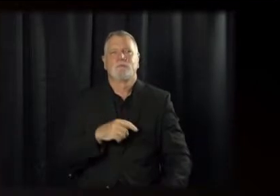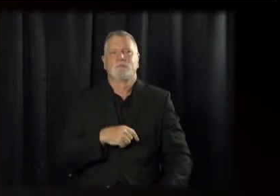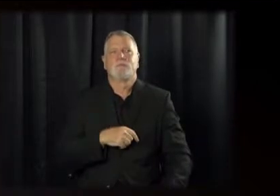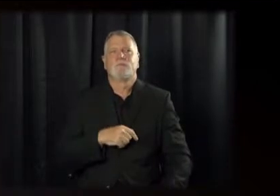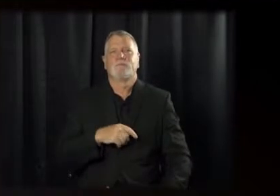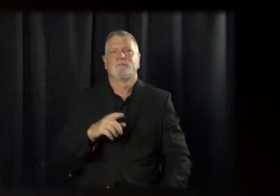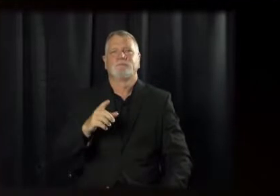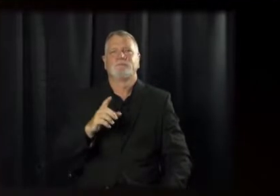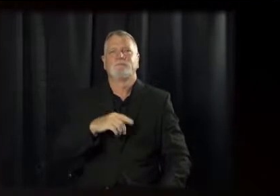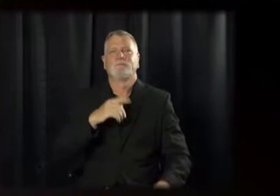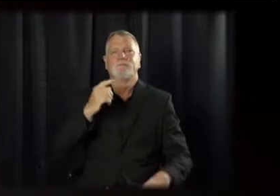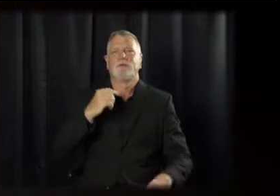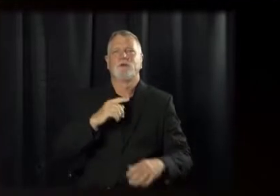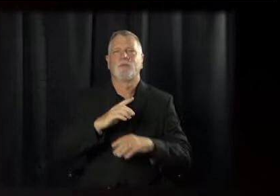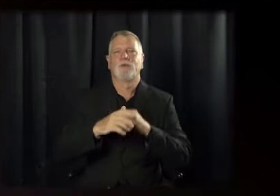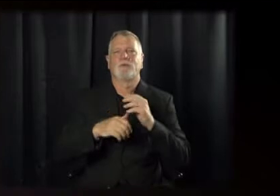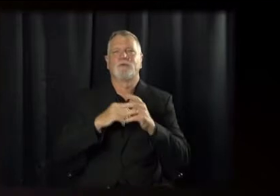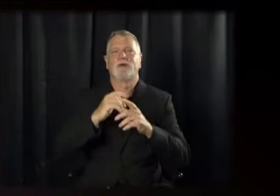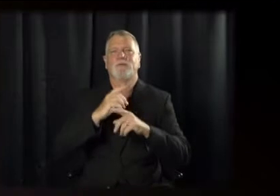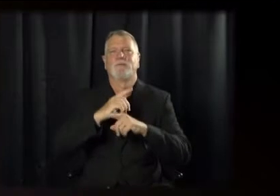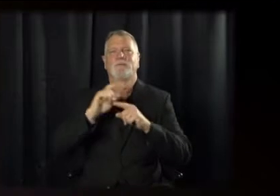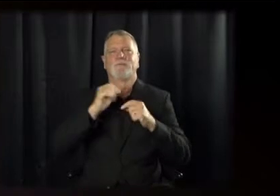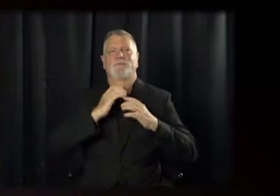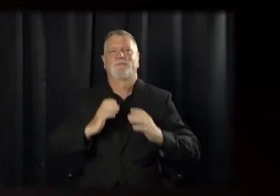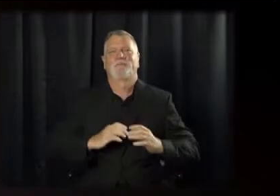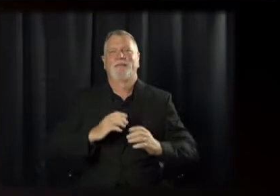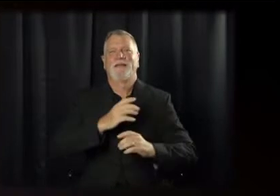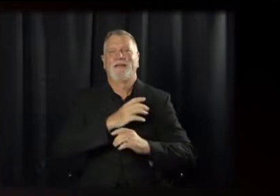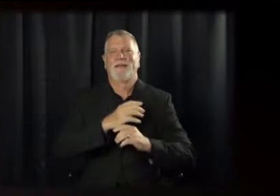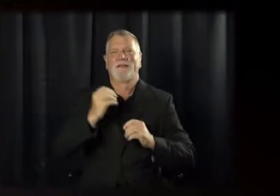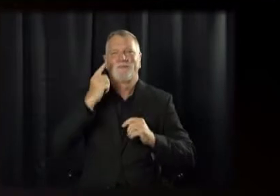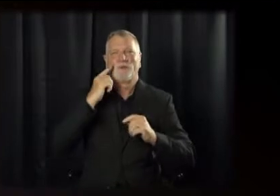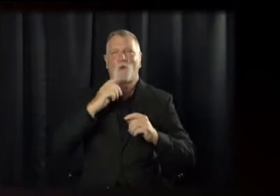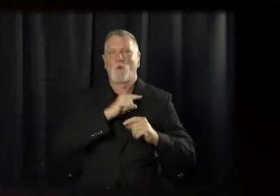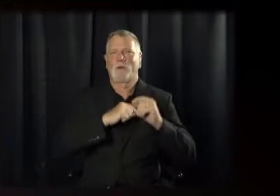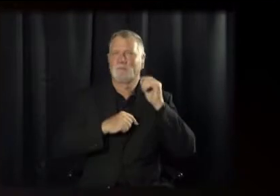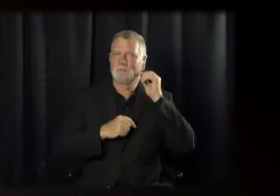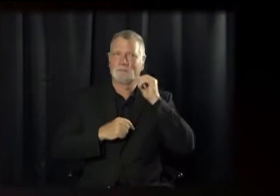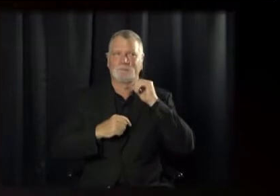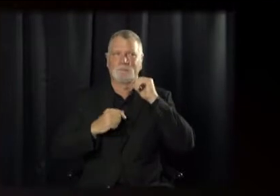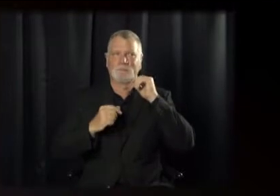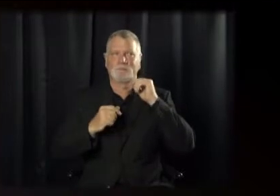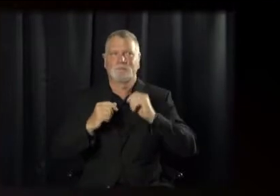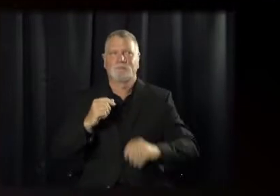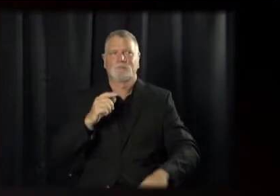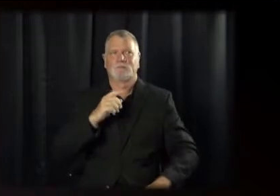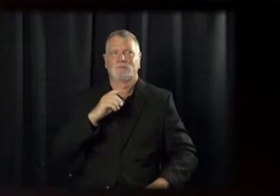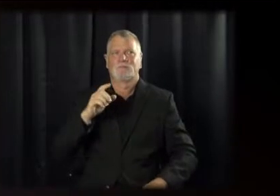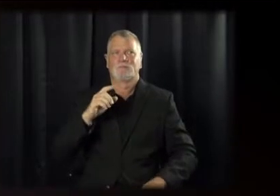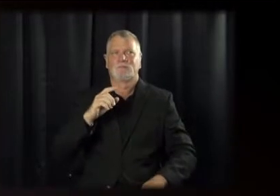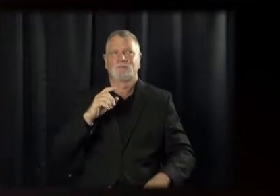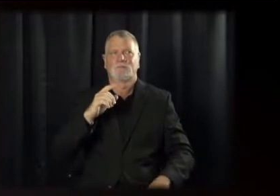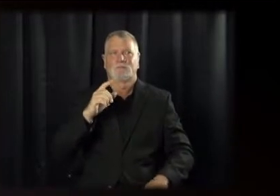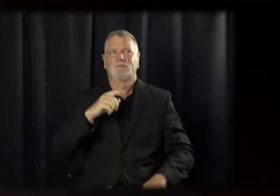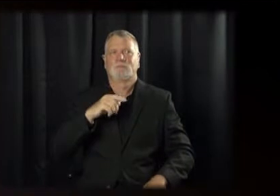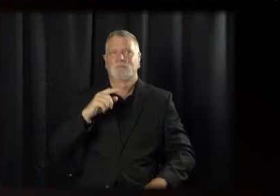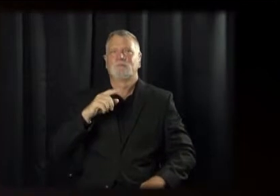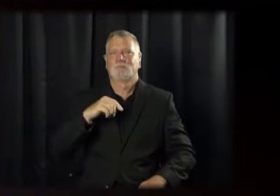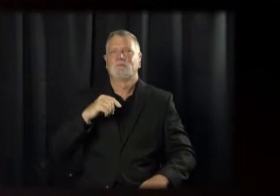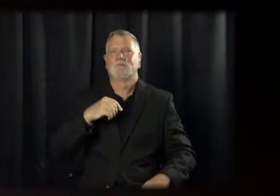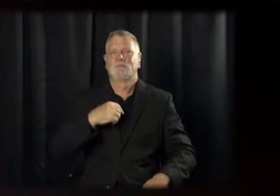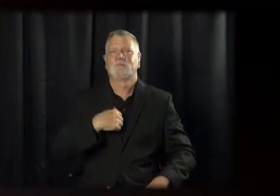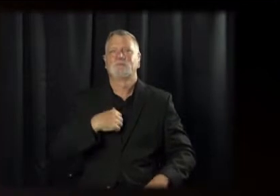and focused on reducing outage and improving customer experience and quality of service is a fundamental piece of the energy sector's